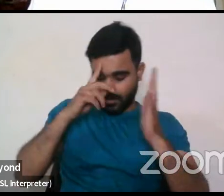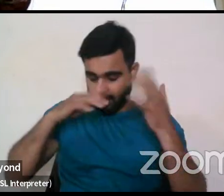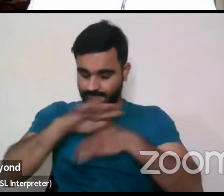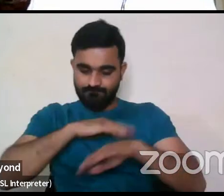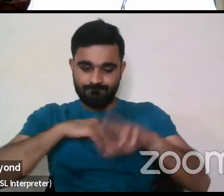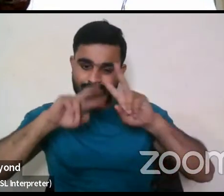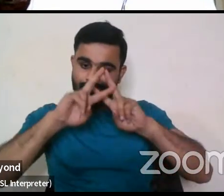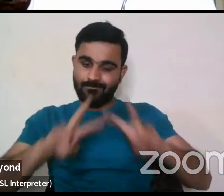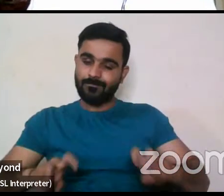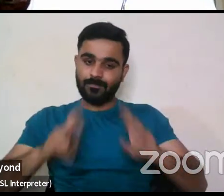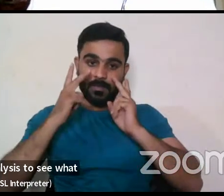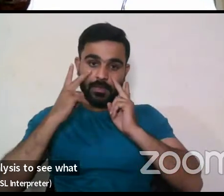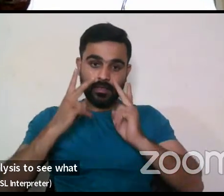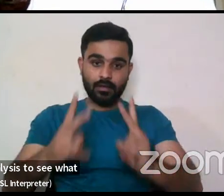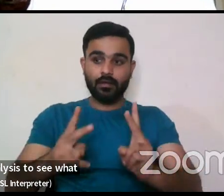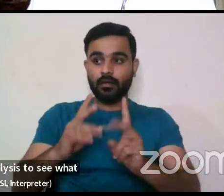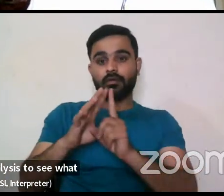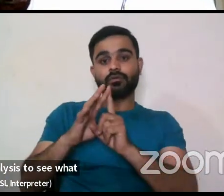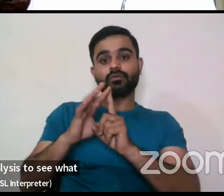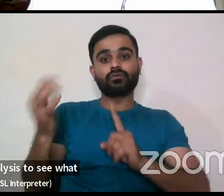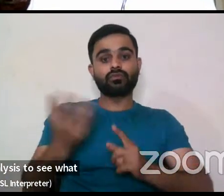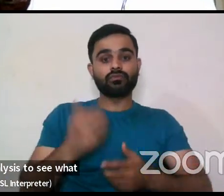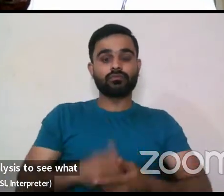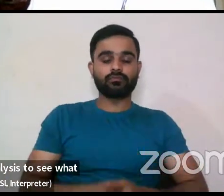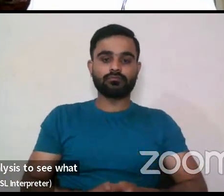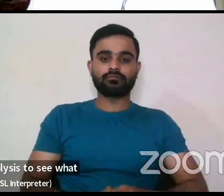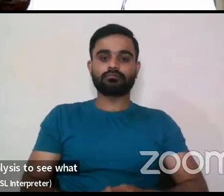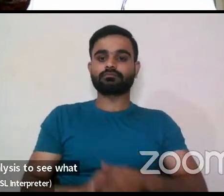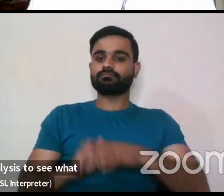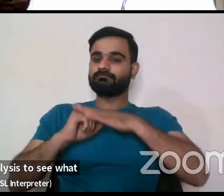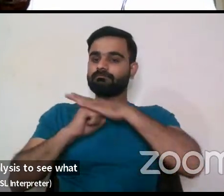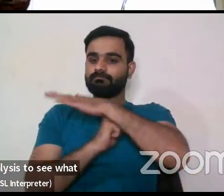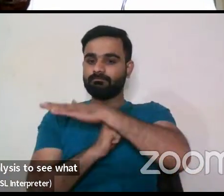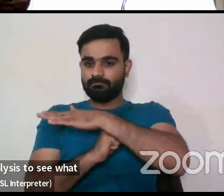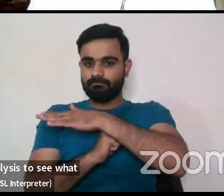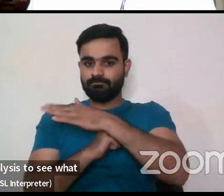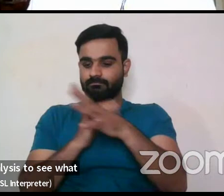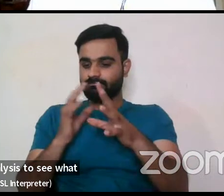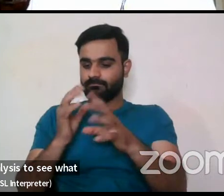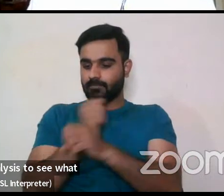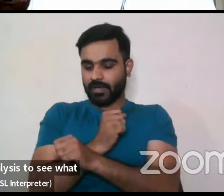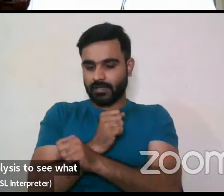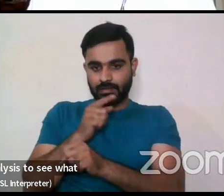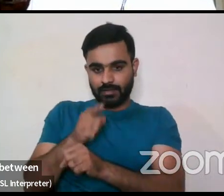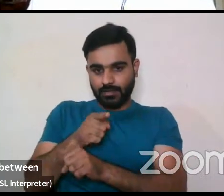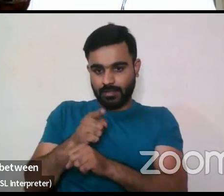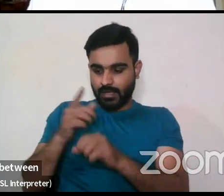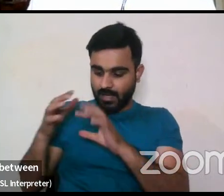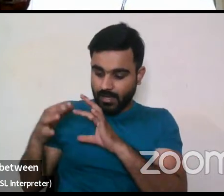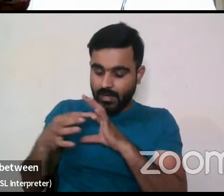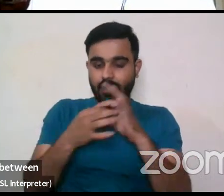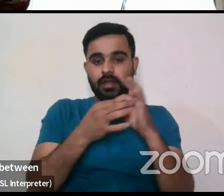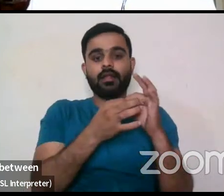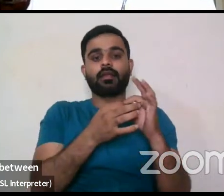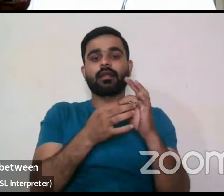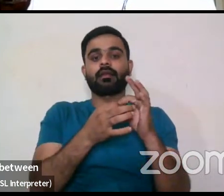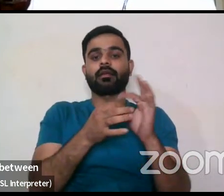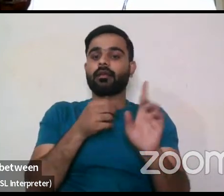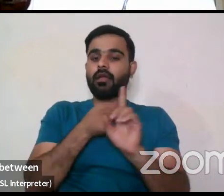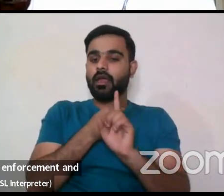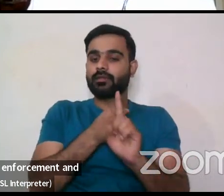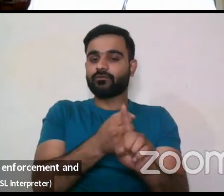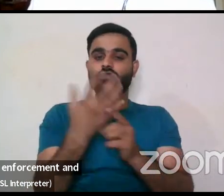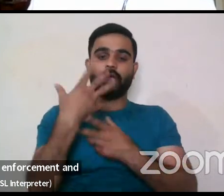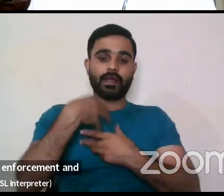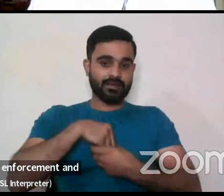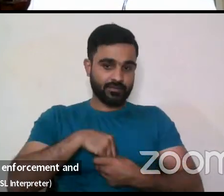to see what can be done to bridge the gap between enforcement and adoption.